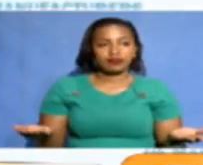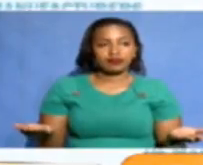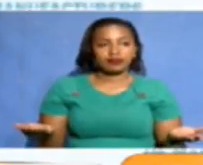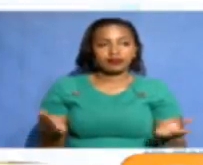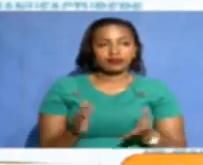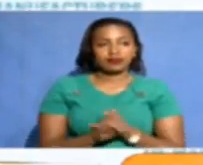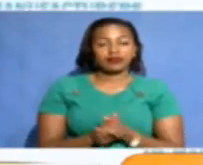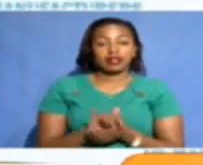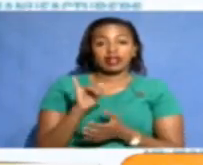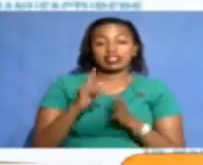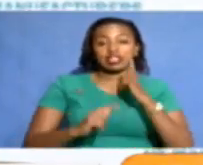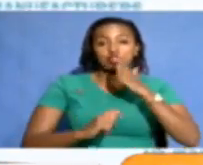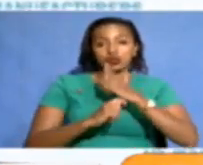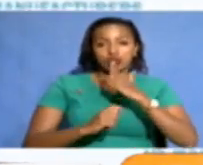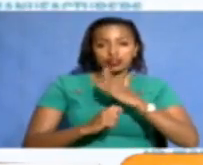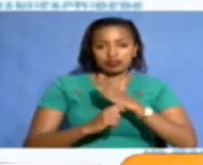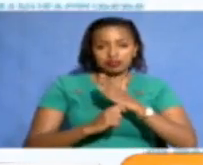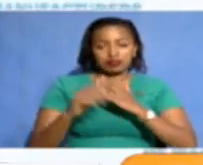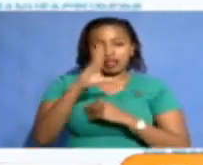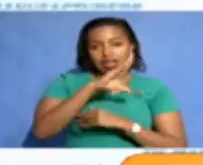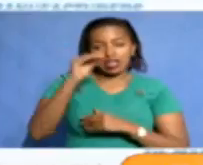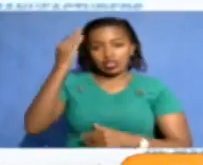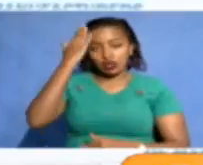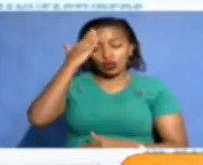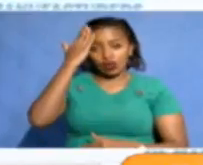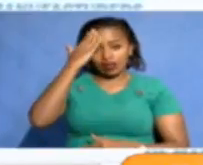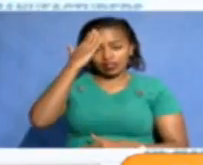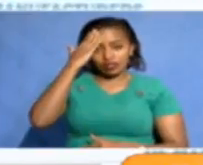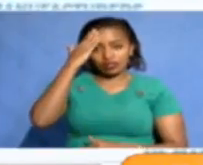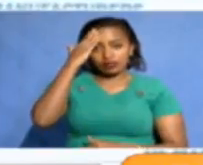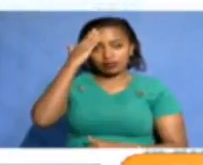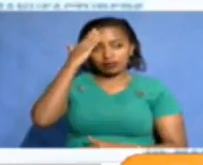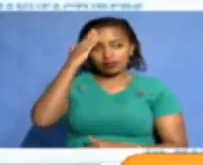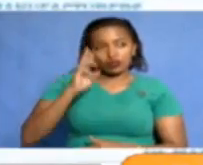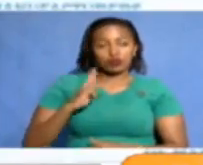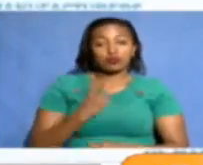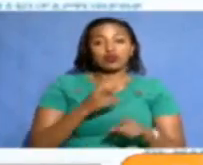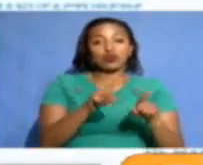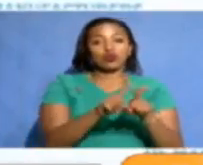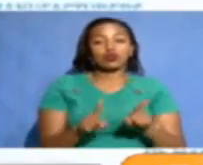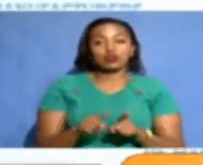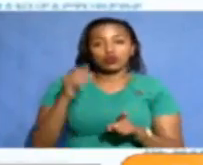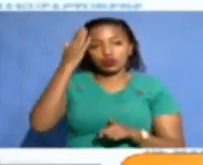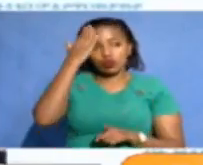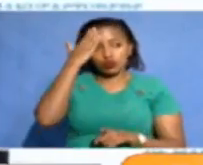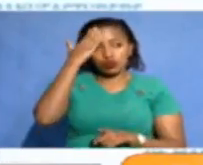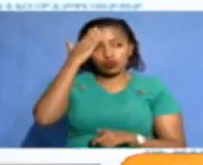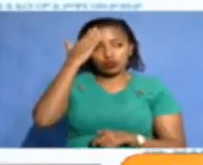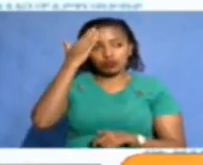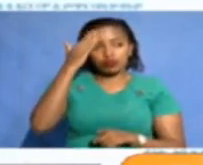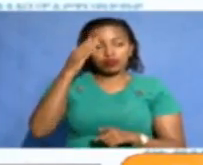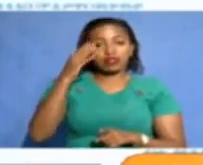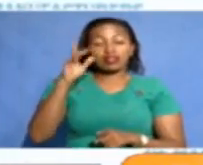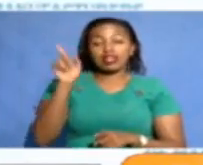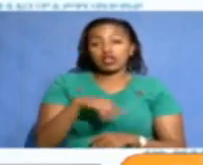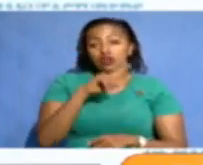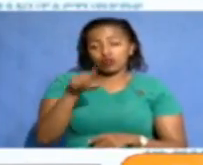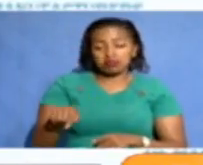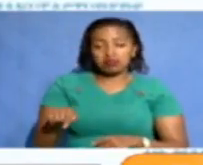that the technology and the knowledge to recycle is there. We also know the harm that the plastics is doing to